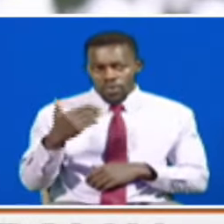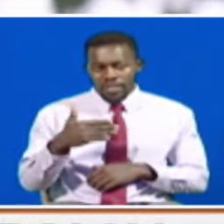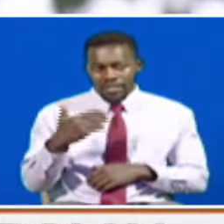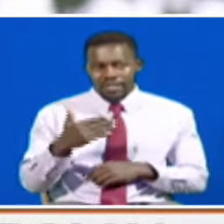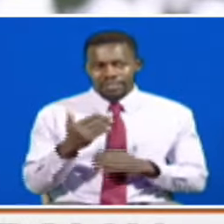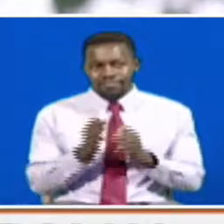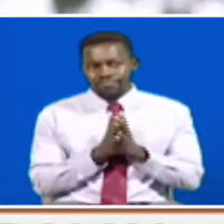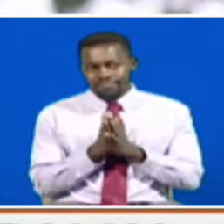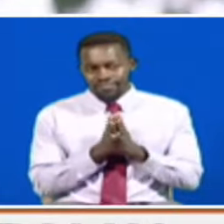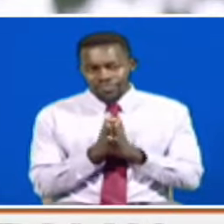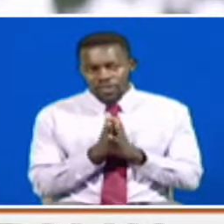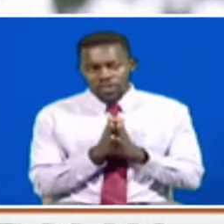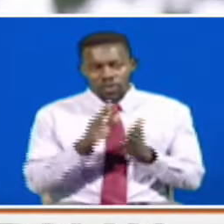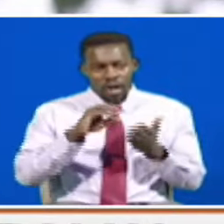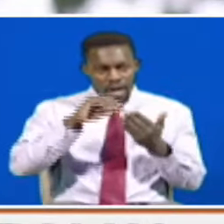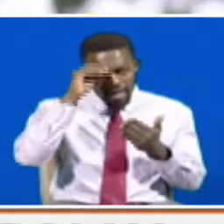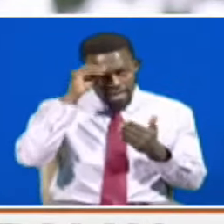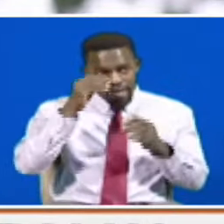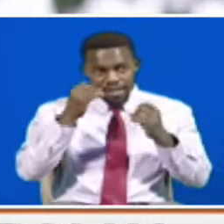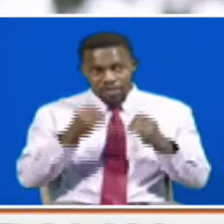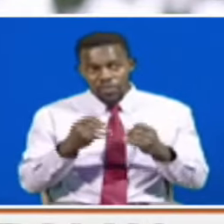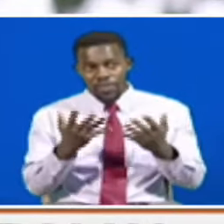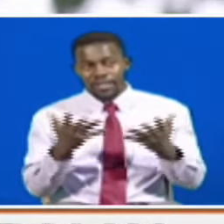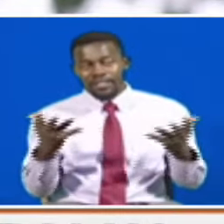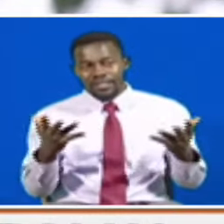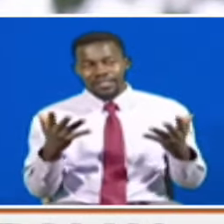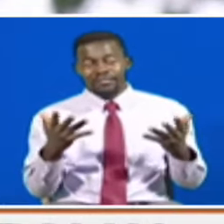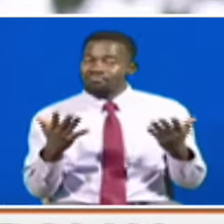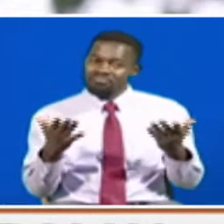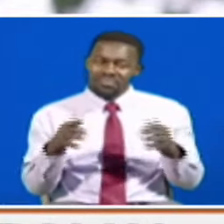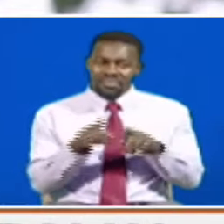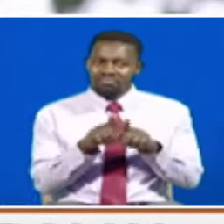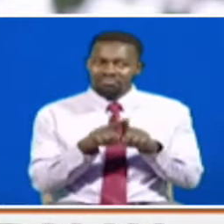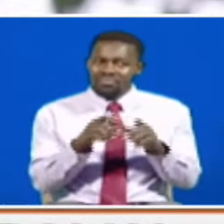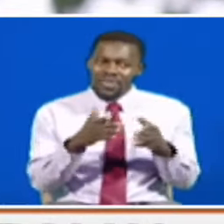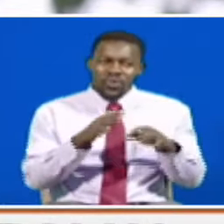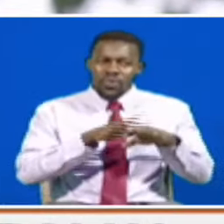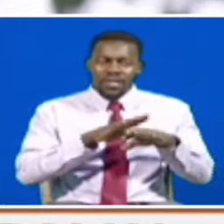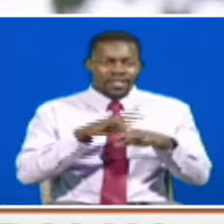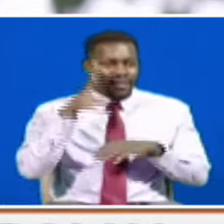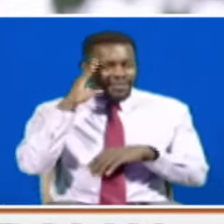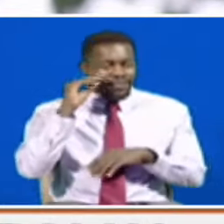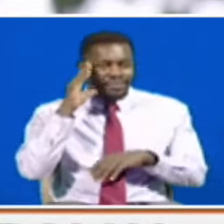and it's some kind of adventure and much different than all the other rallies.